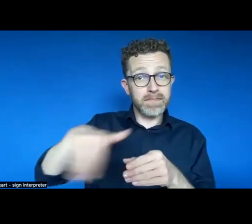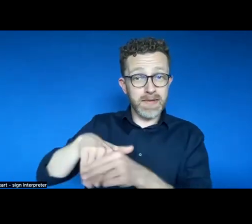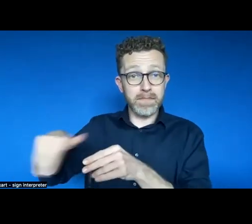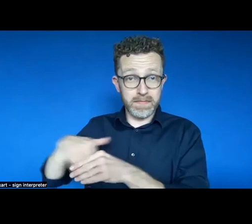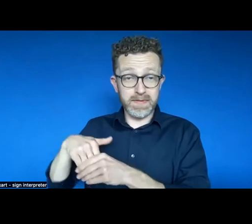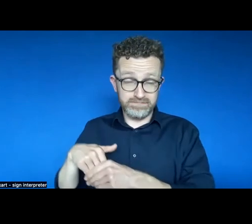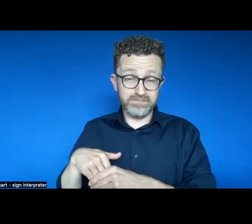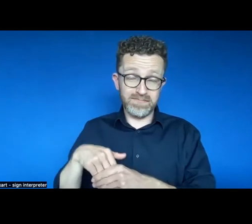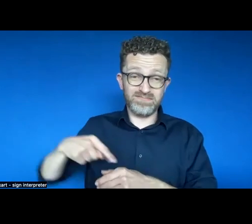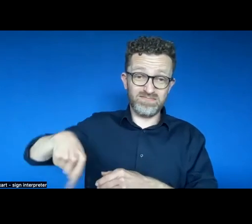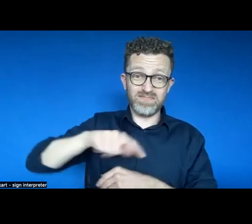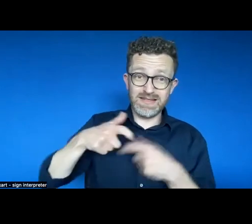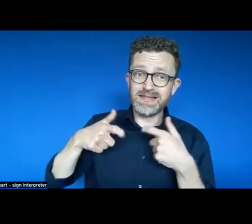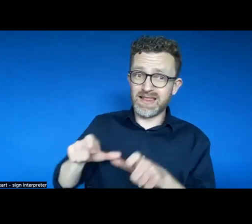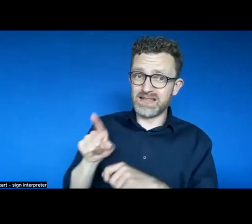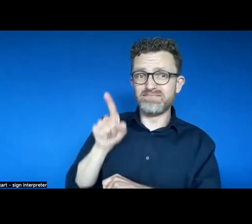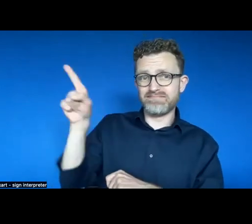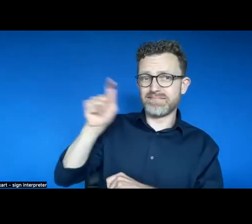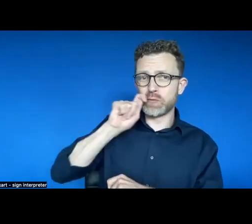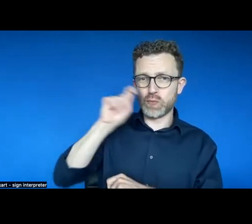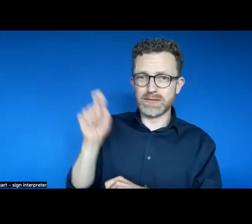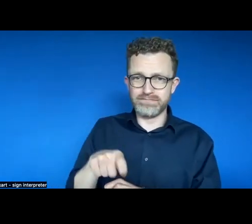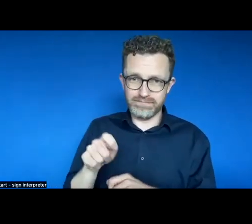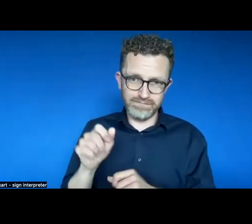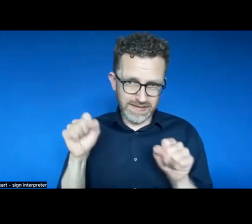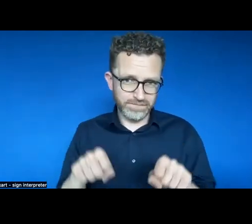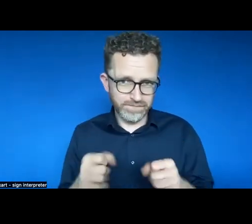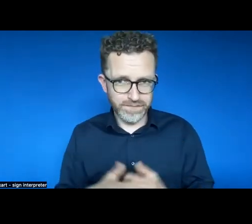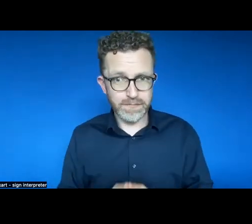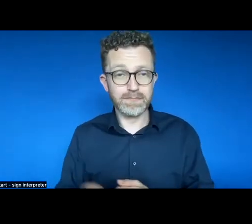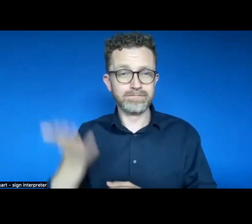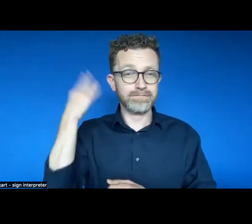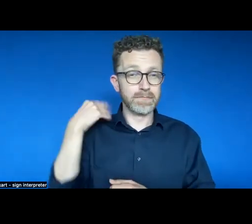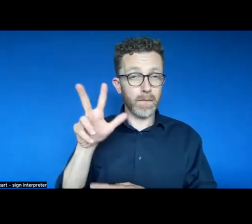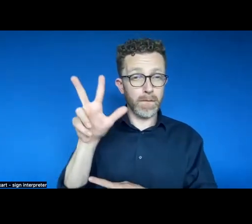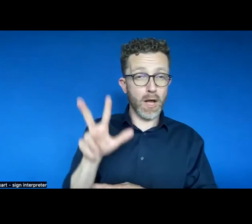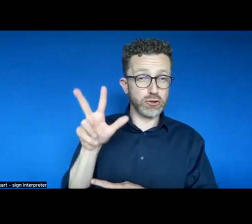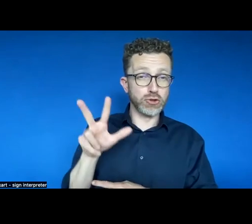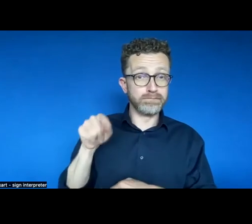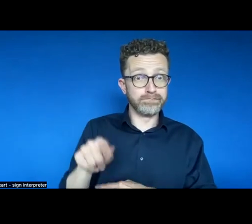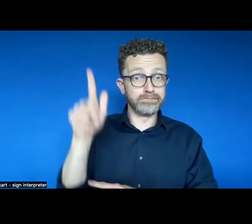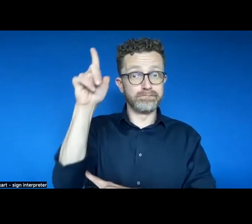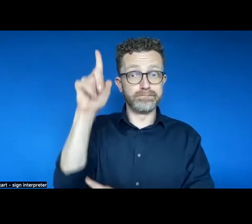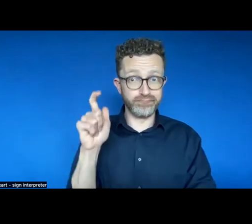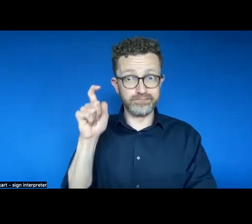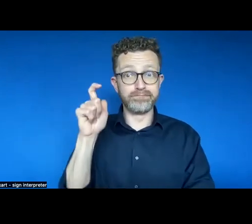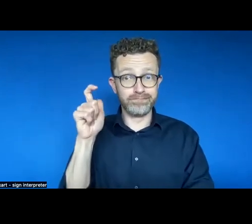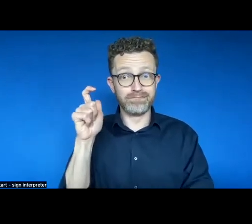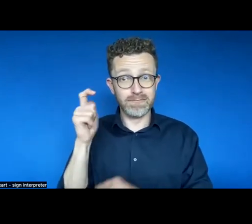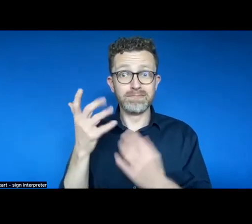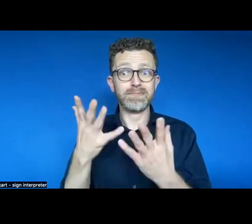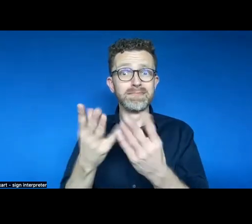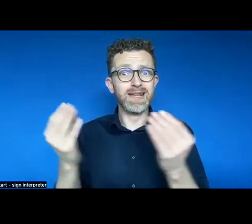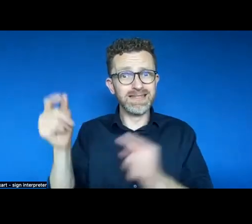At the beginning of March, most of them went out of Ukraine. They were